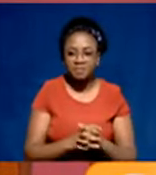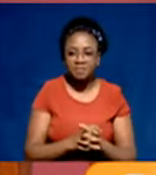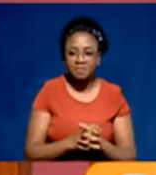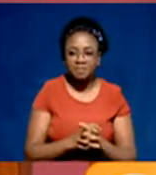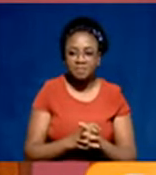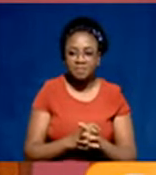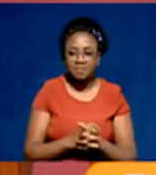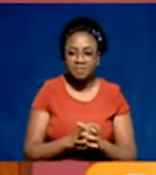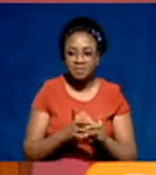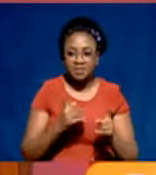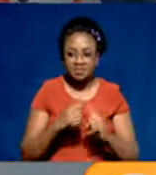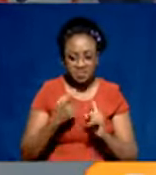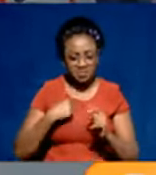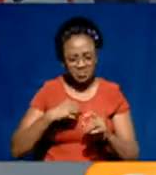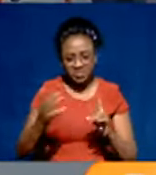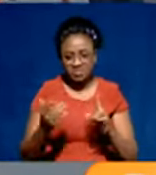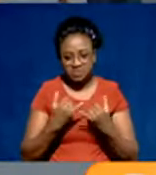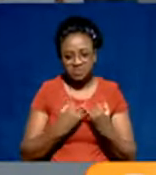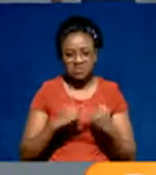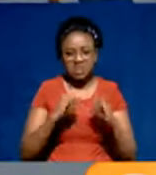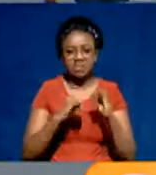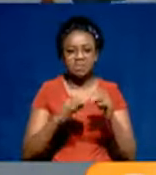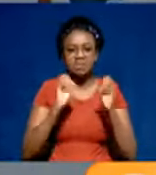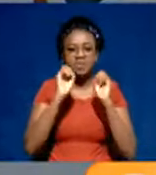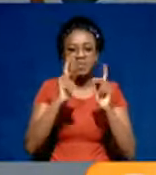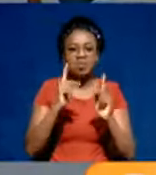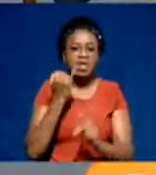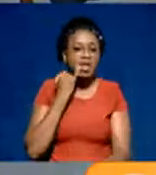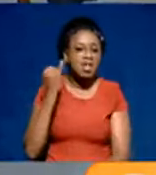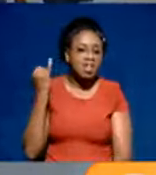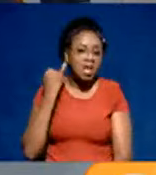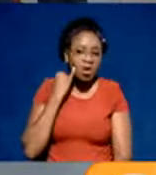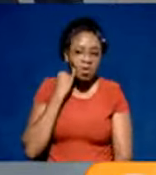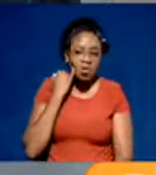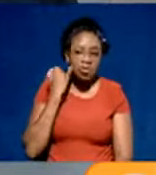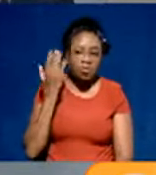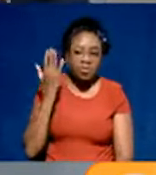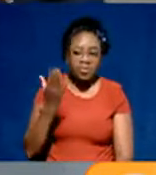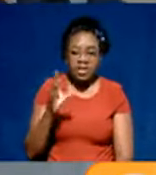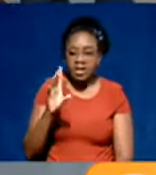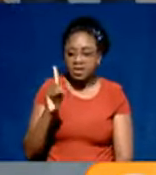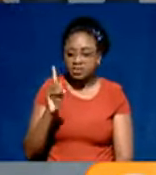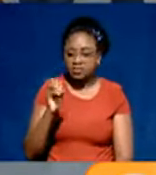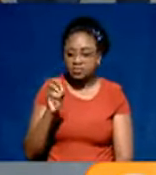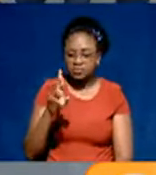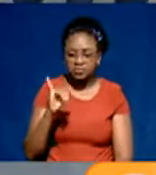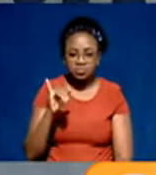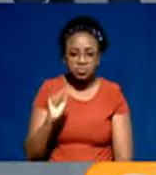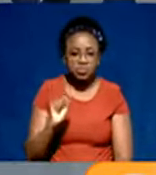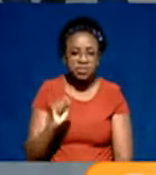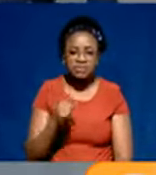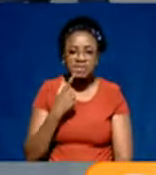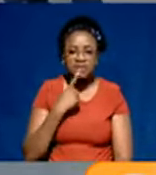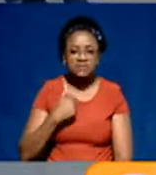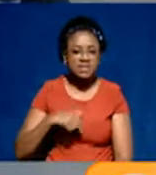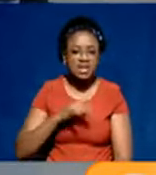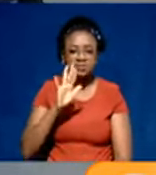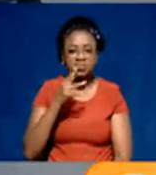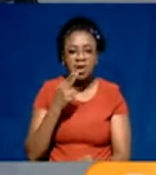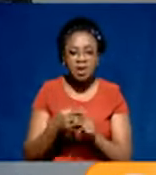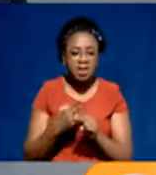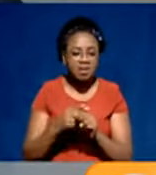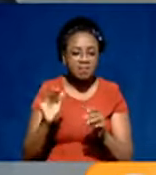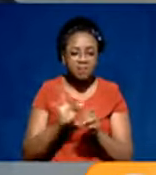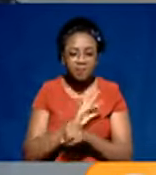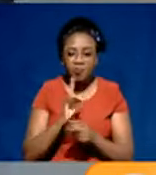it. Absolutely. Yeah. Let's go to Doris Waithera, all the way in Nakuru City, Nax Vegas. Doris, tell us your full name, what school you are in,